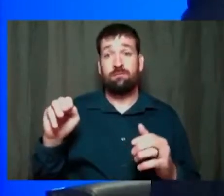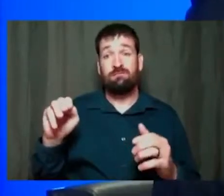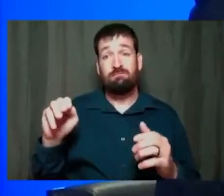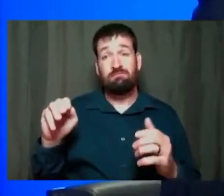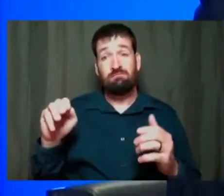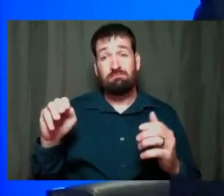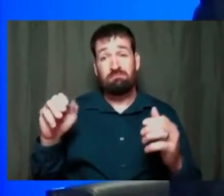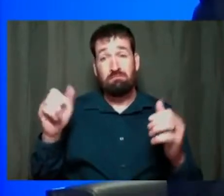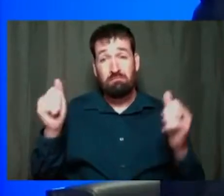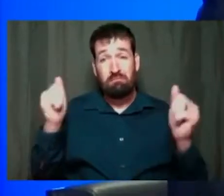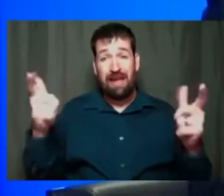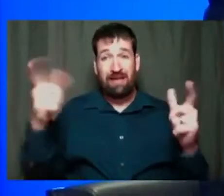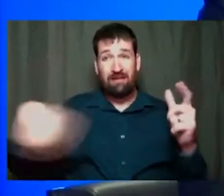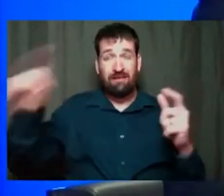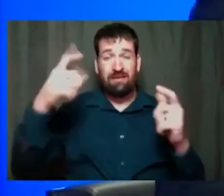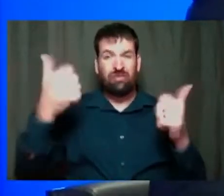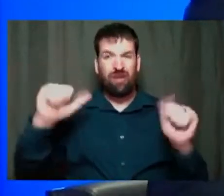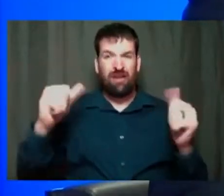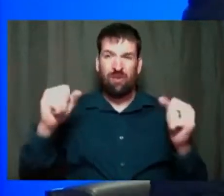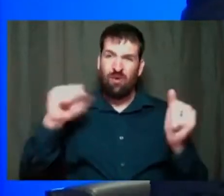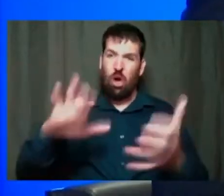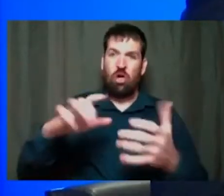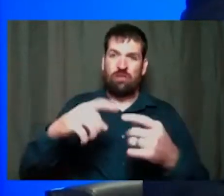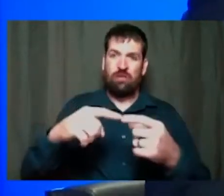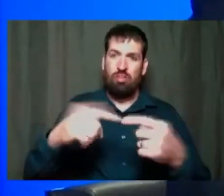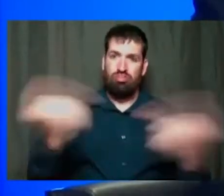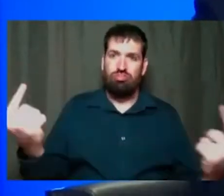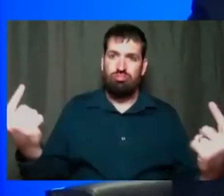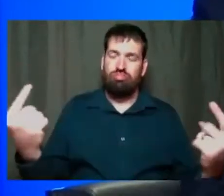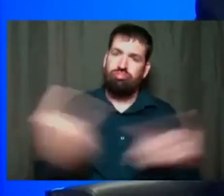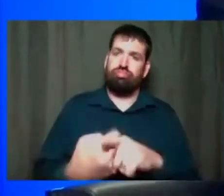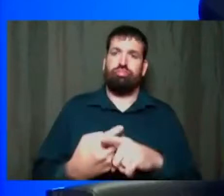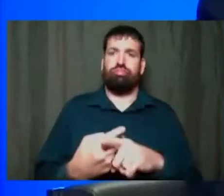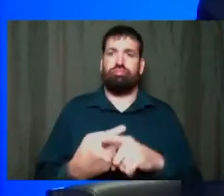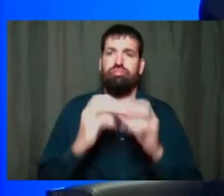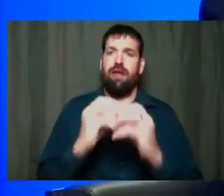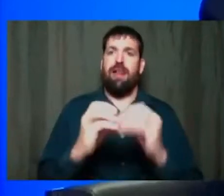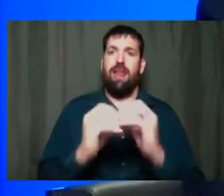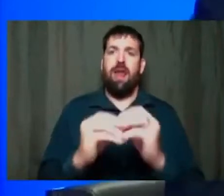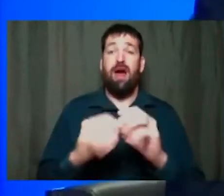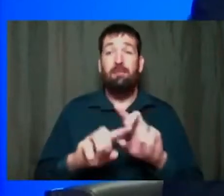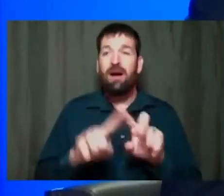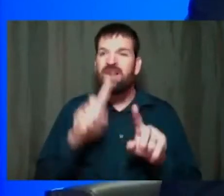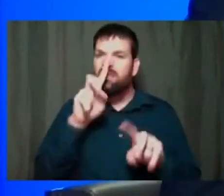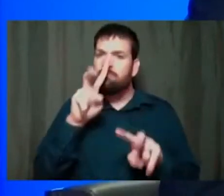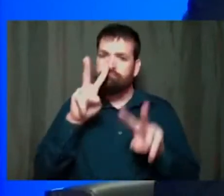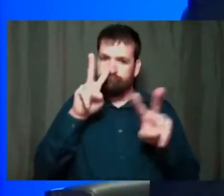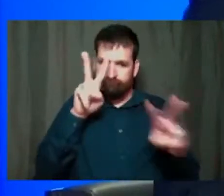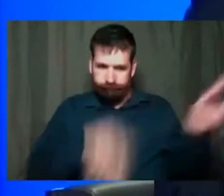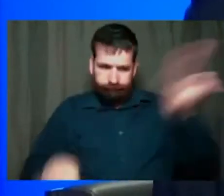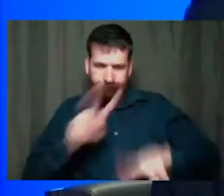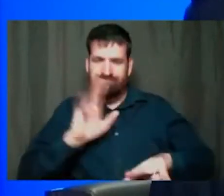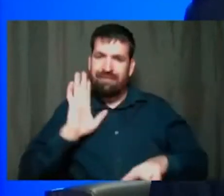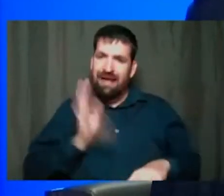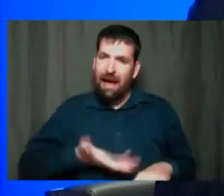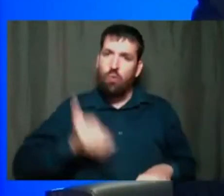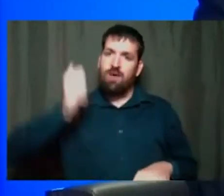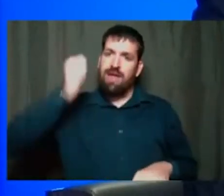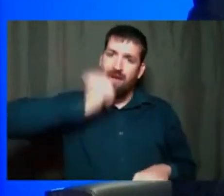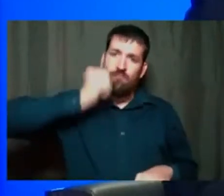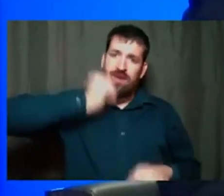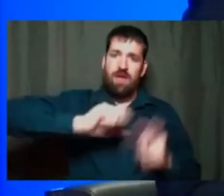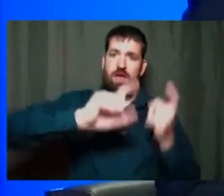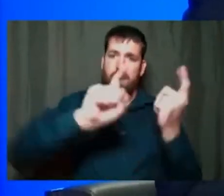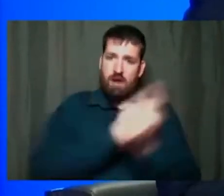us. But if we look, our interactions day to day are one-on-one, over and over and over again. And so you